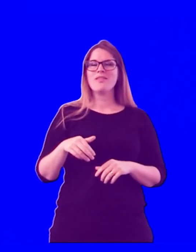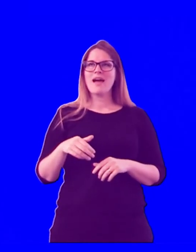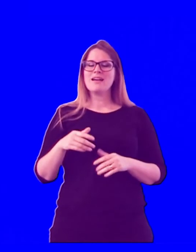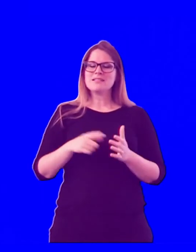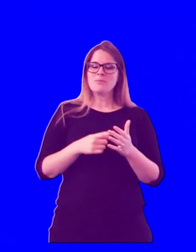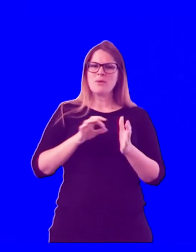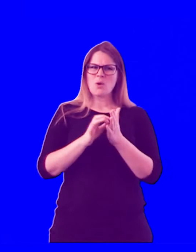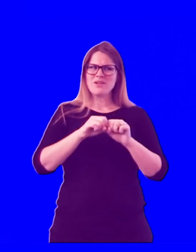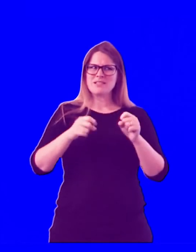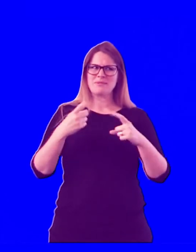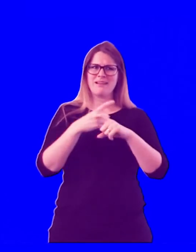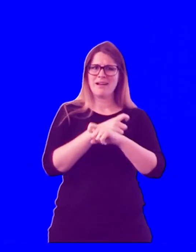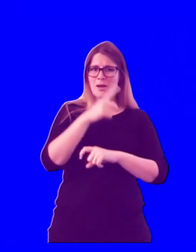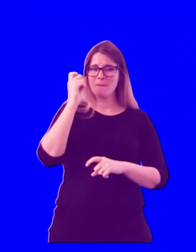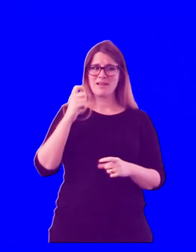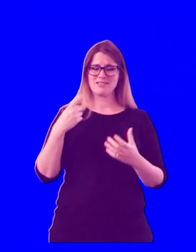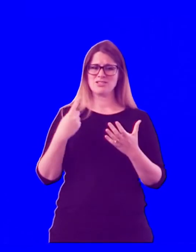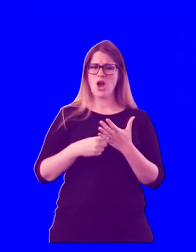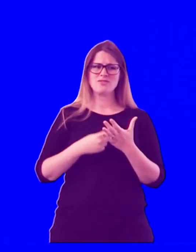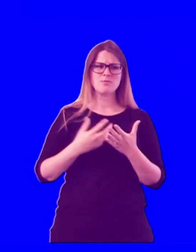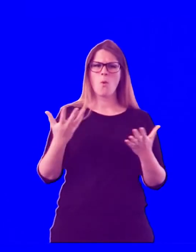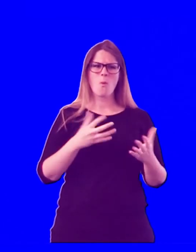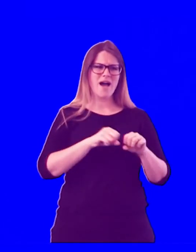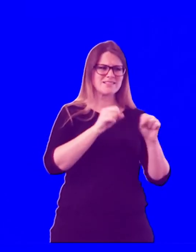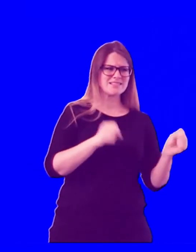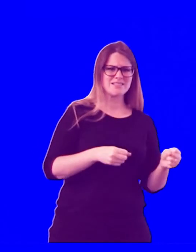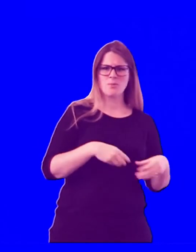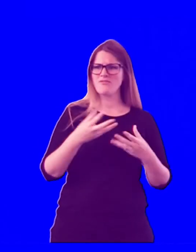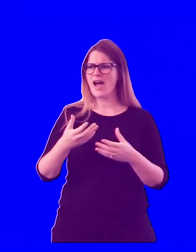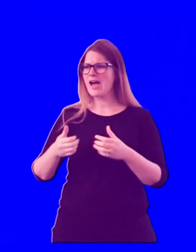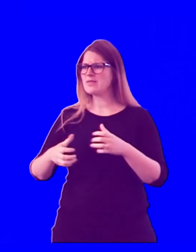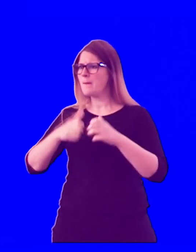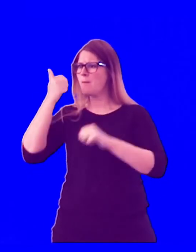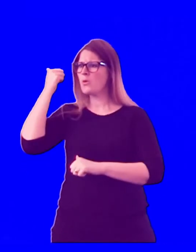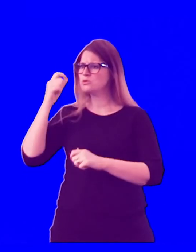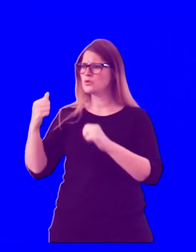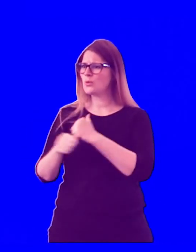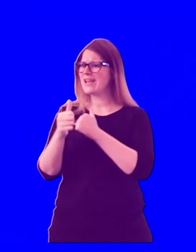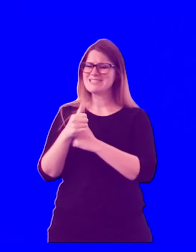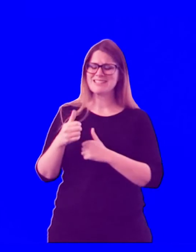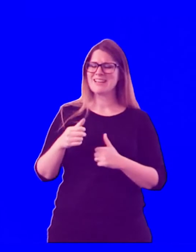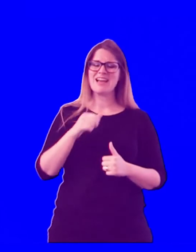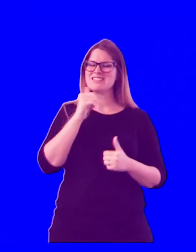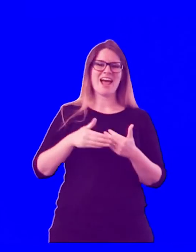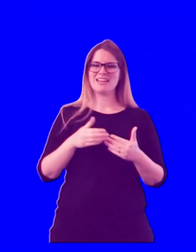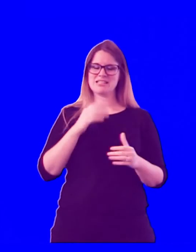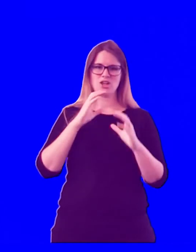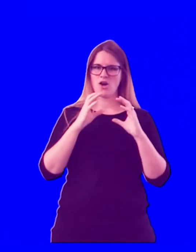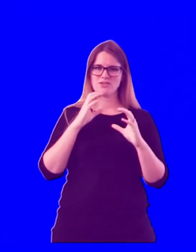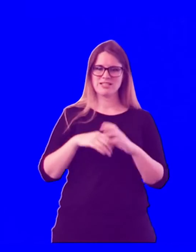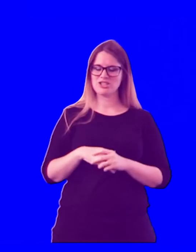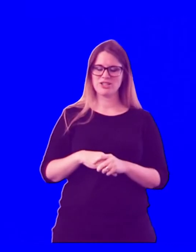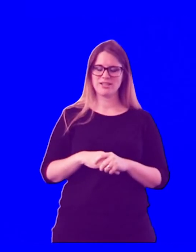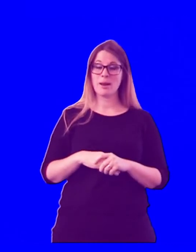very complicated thing because the conversation about what systems provide the greatest risk or what's the most important, that's not an easy conversation to